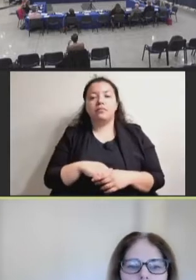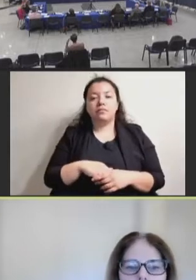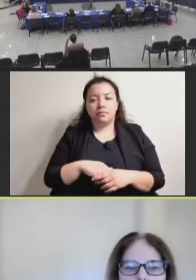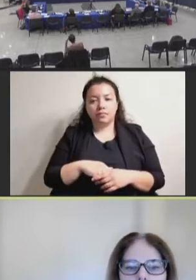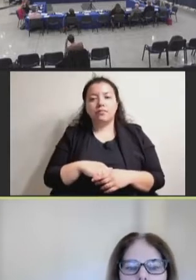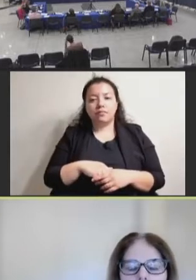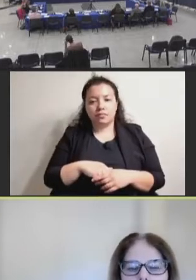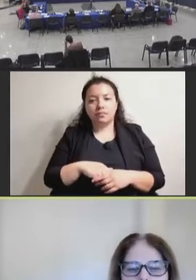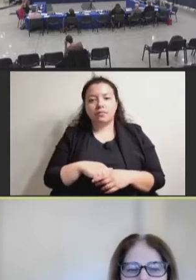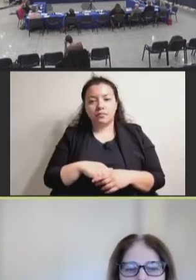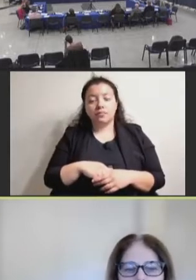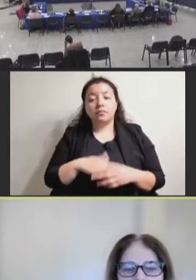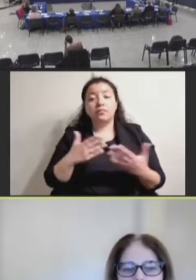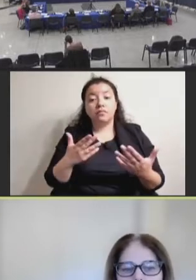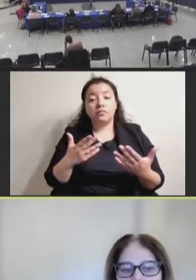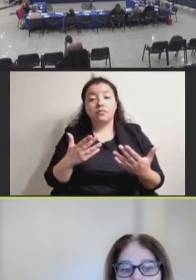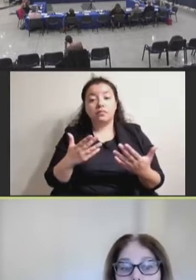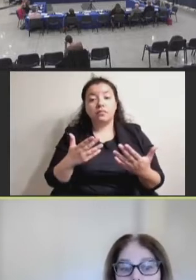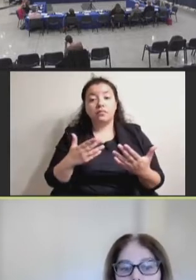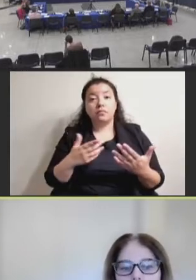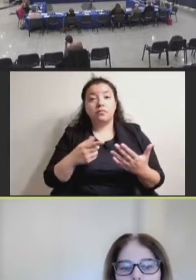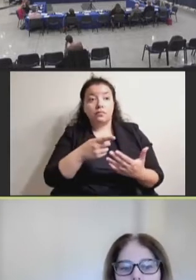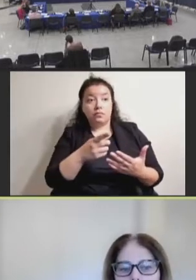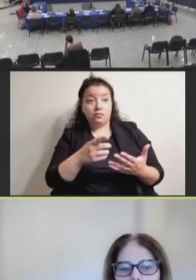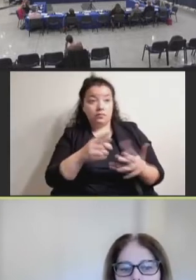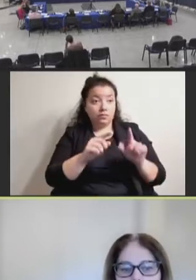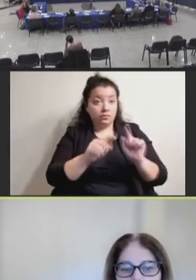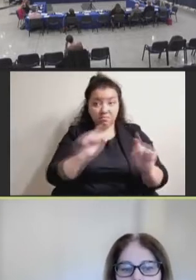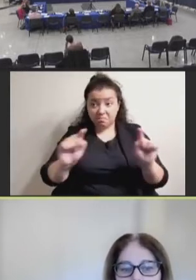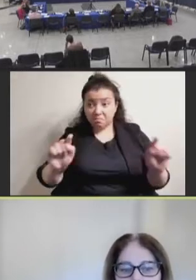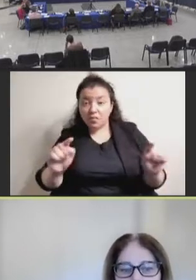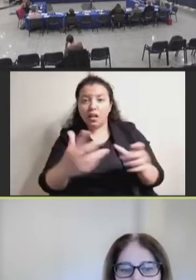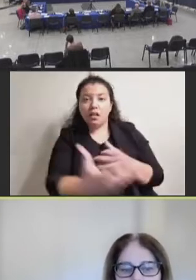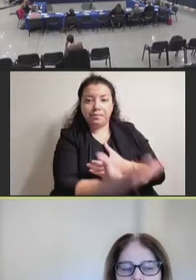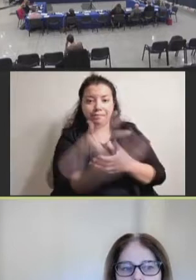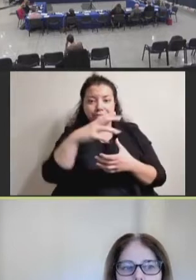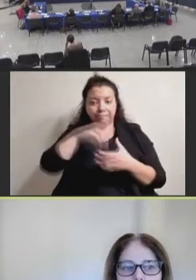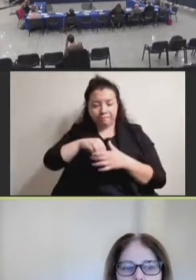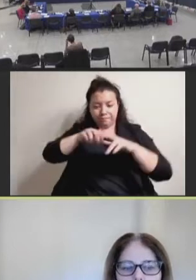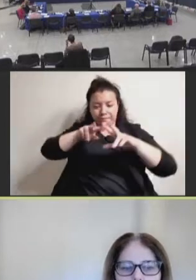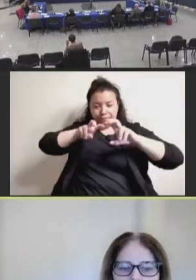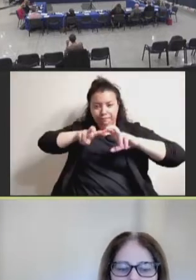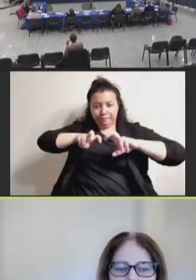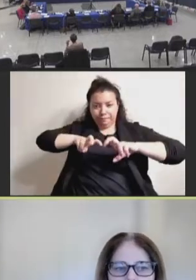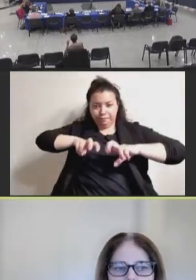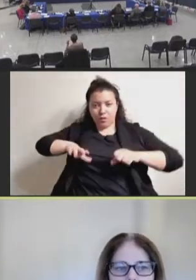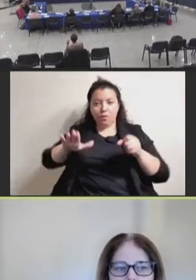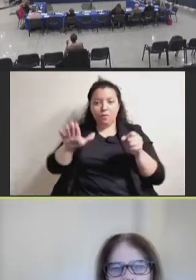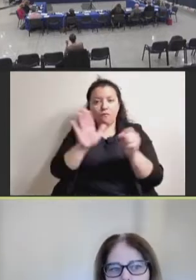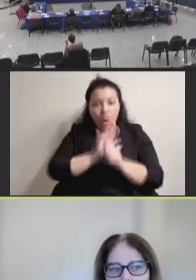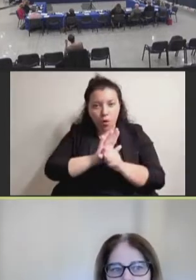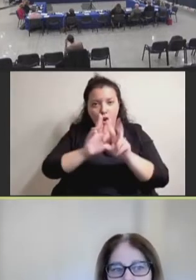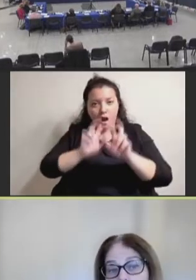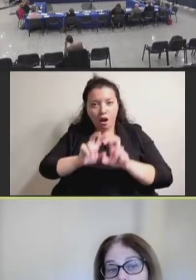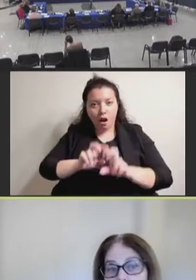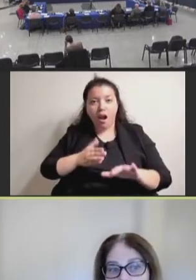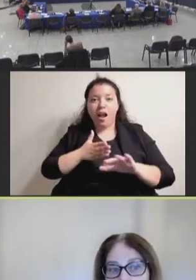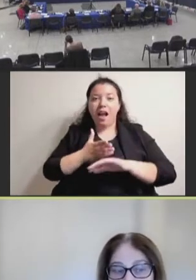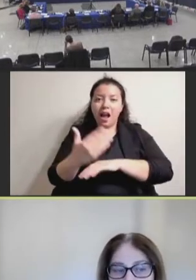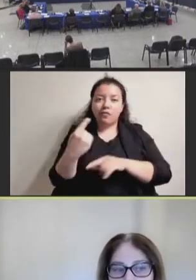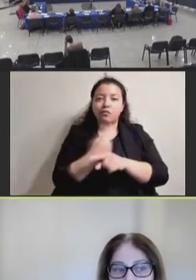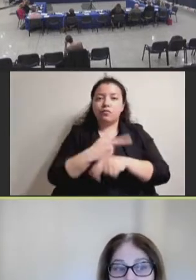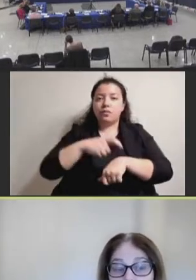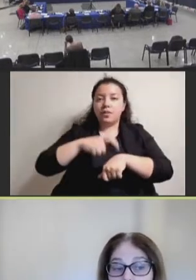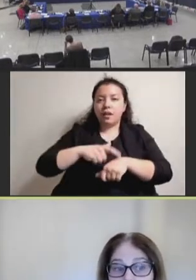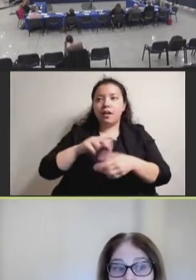Now, at that point, the cases that were included continue into full chart abstraction and adjudication after an appropriate time has passed, and that's usually maybe up to 30 days